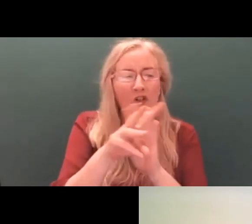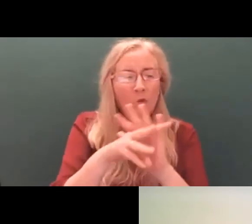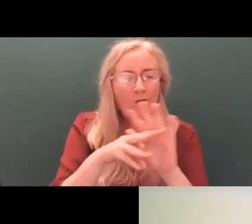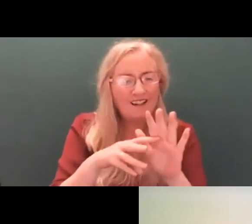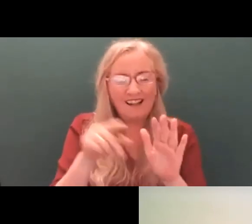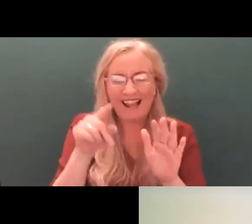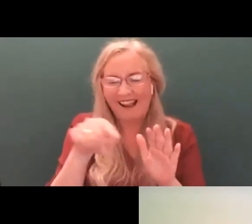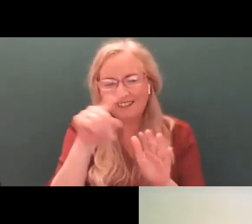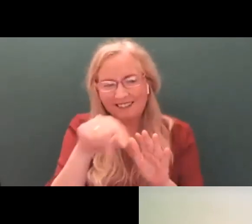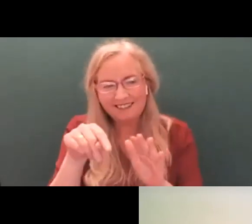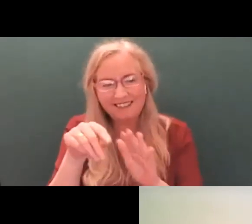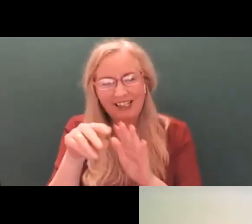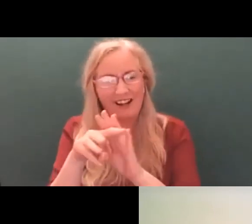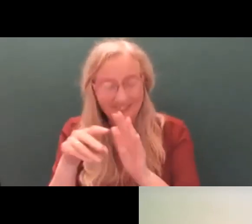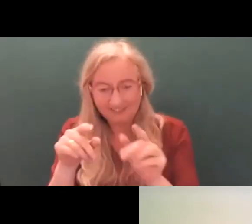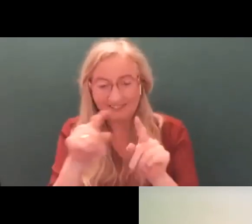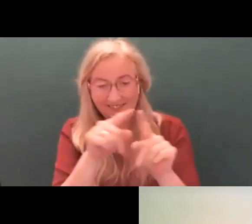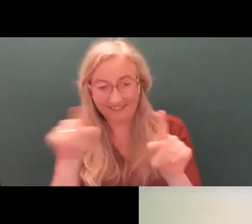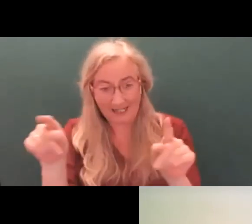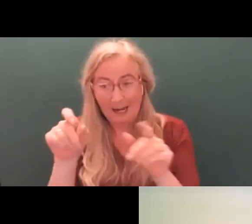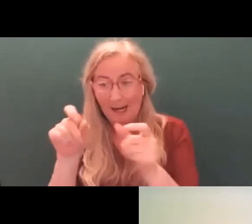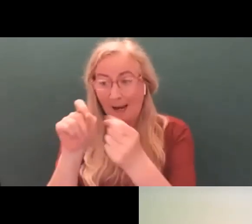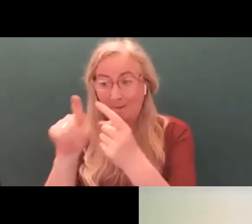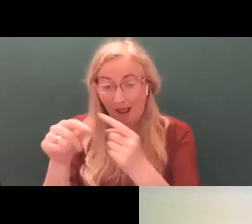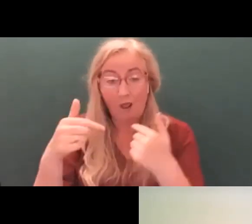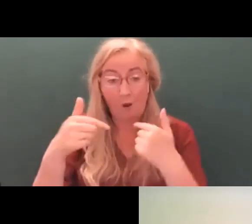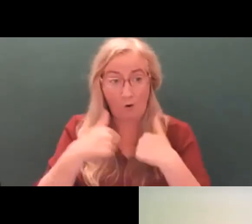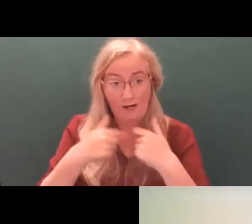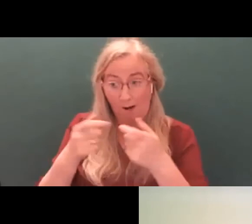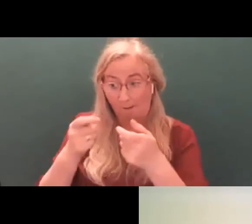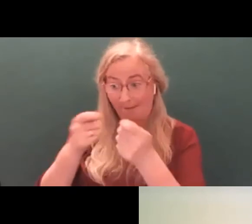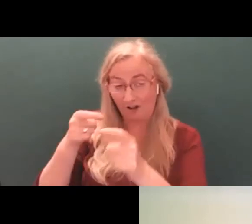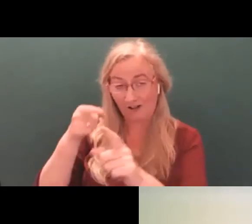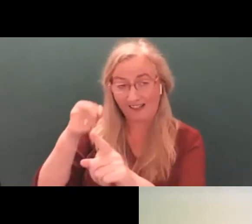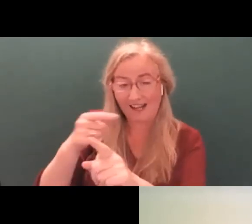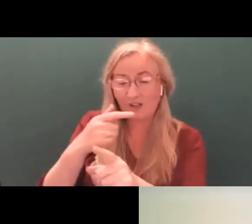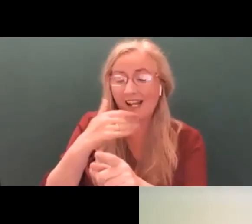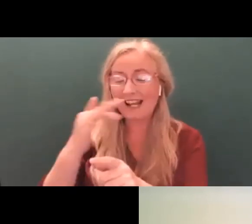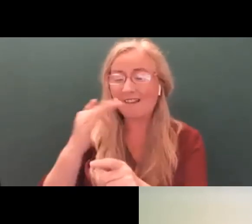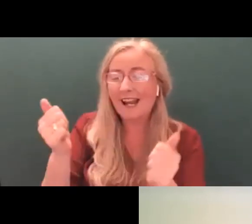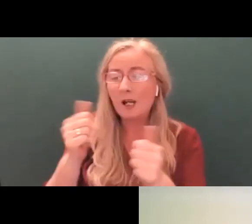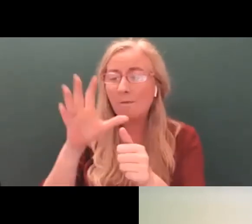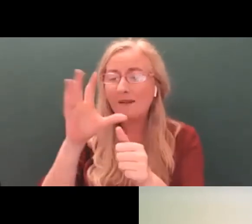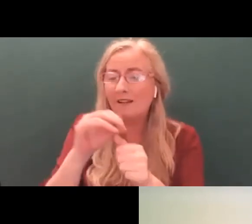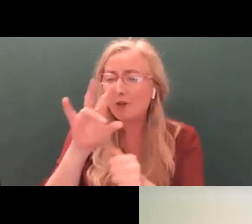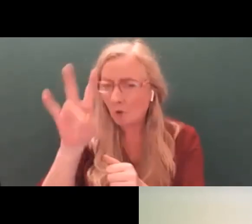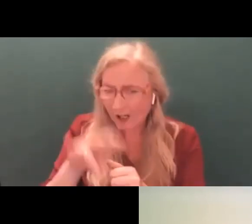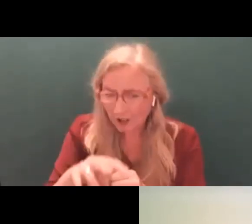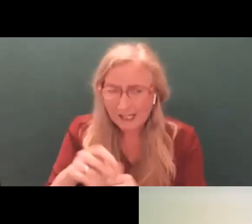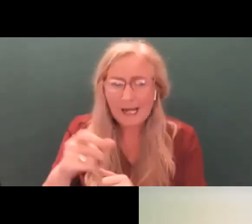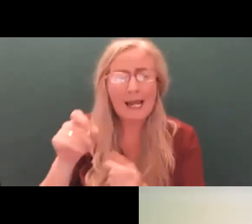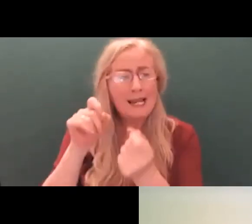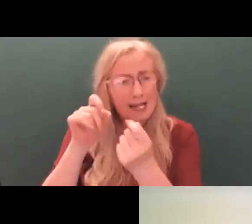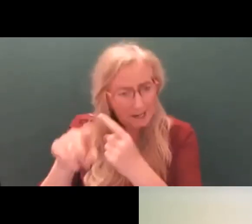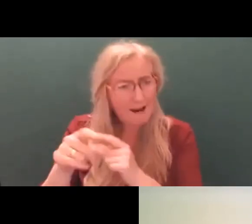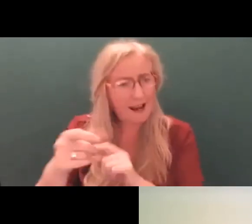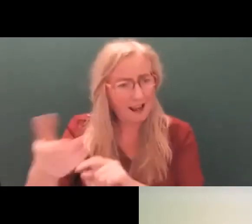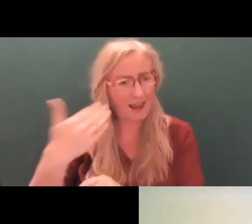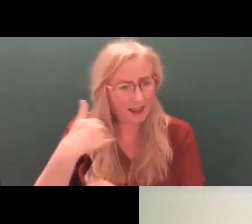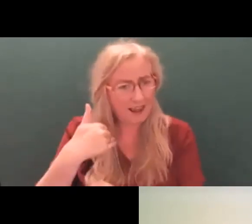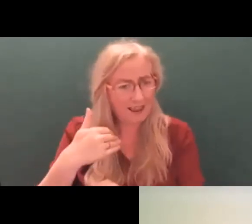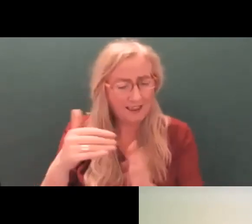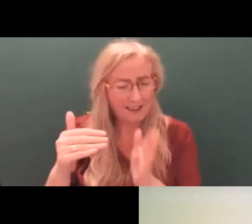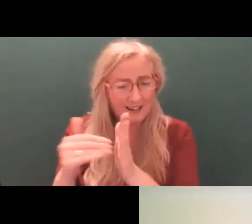heritageweek@heritagecouncil.ie. So we man that, and if there's any specific questions that you have, feel free to email us. But you might also want